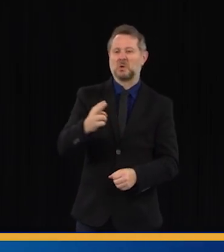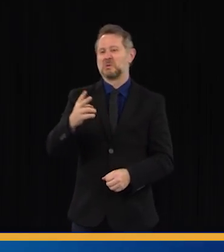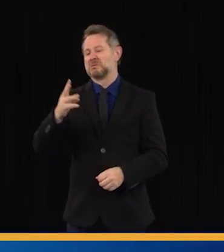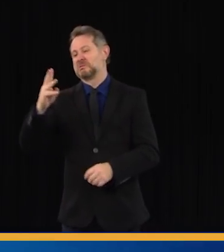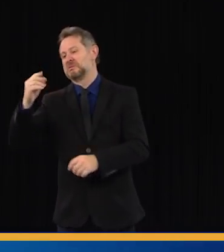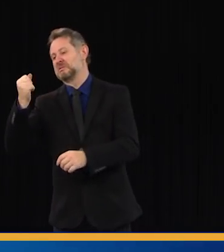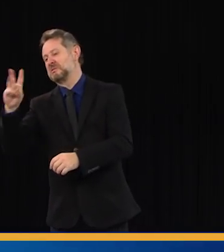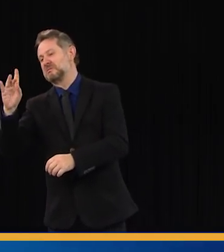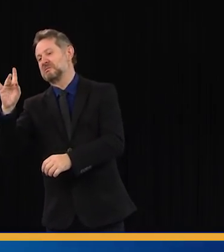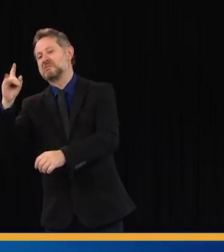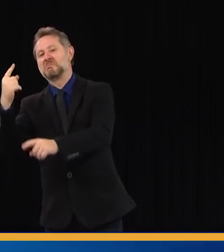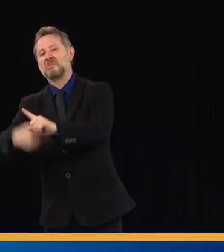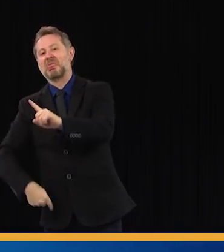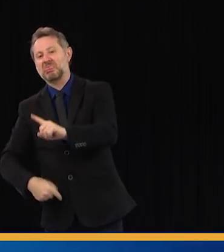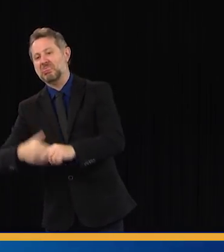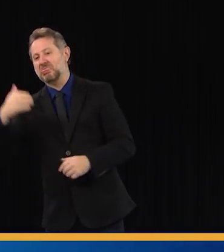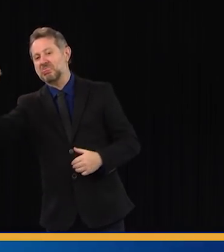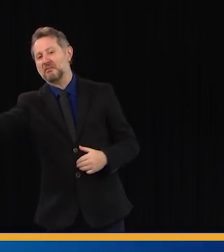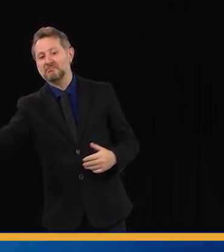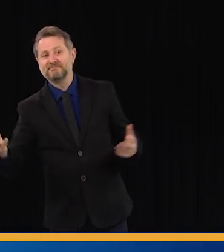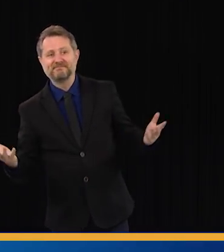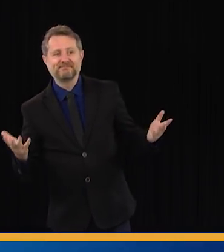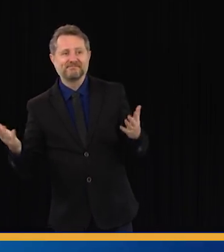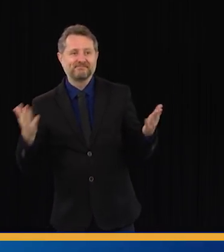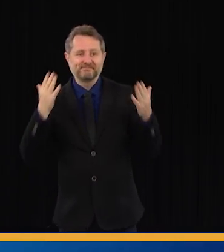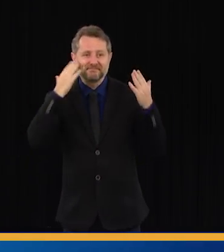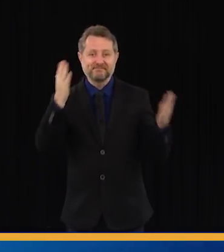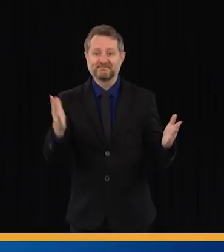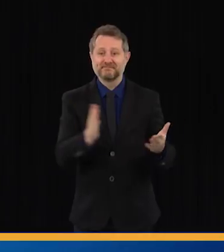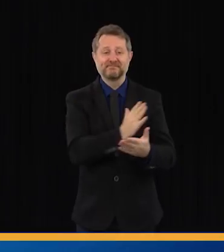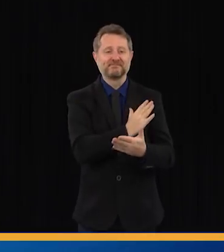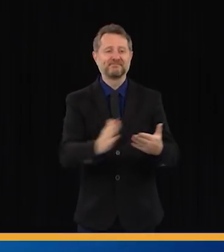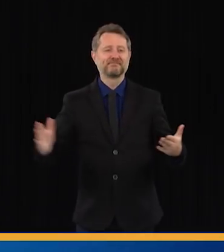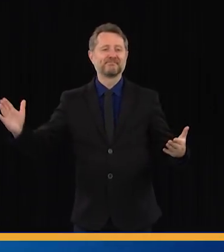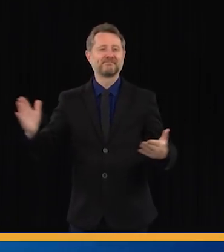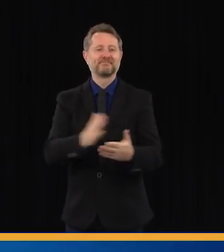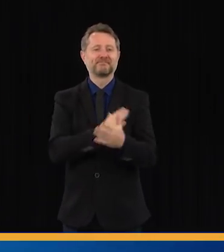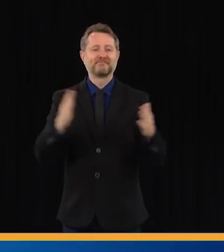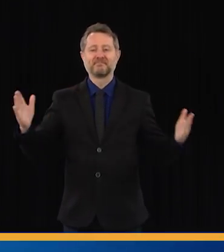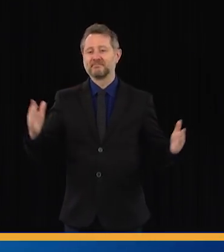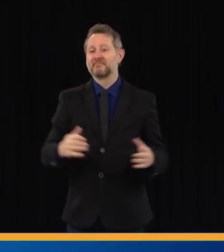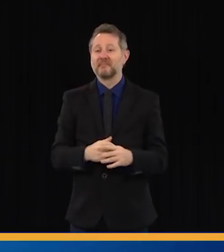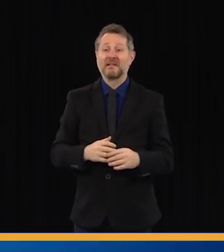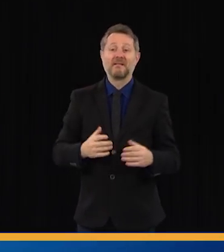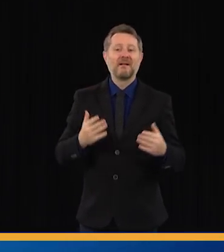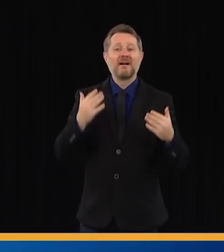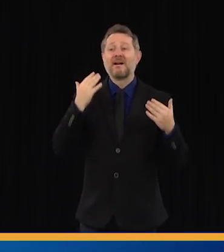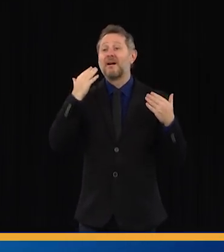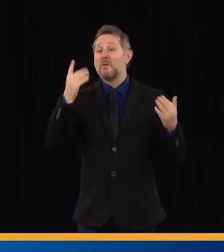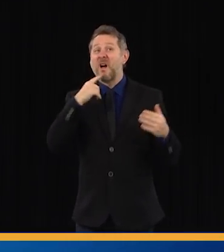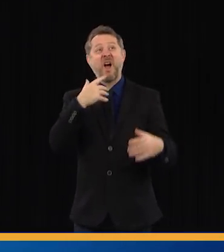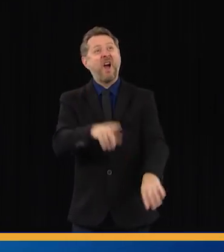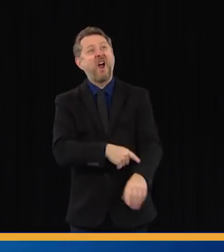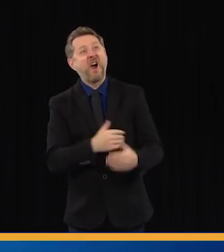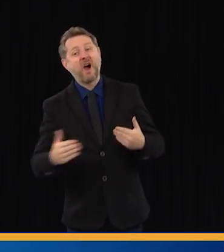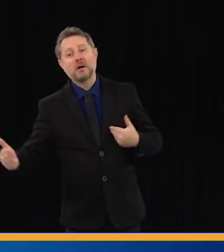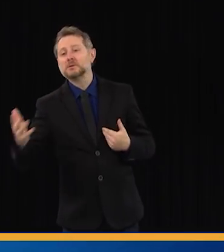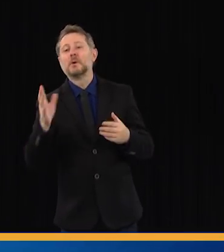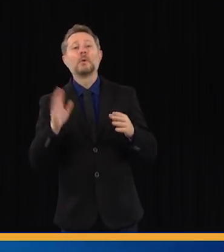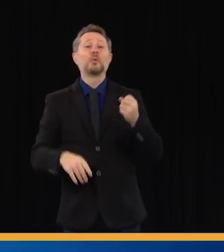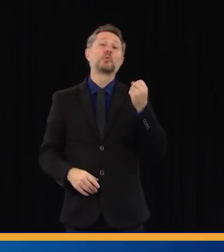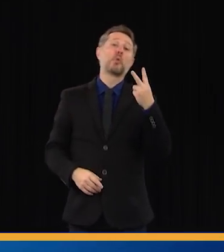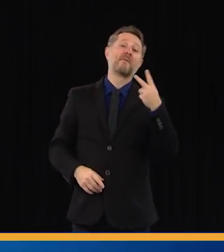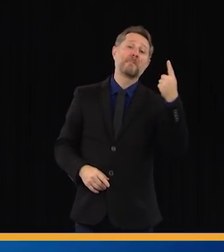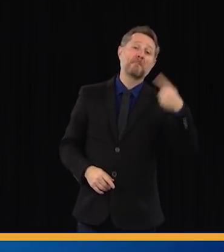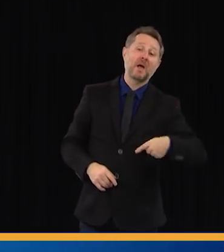I can't believe you said 12 months to 18 months, as Cara said to me. It's 12 months to 18 months. When Dr.